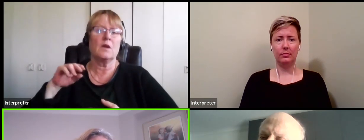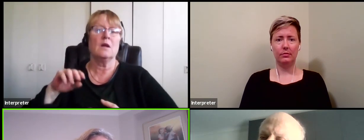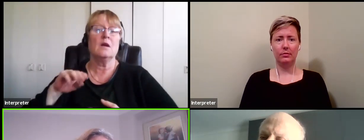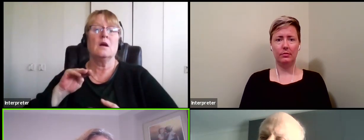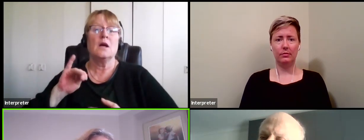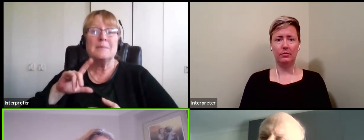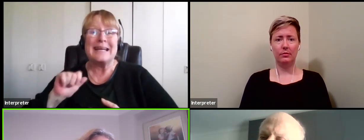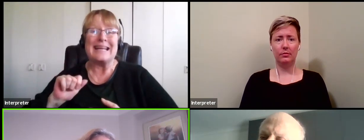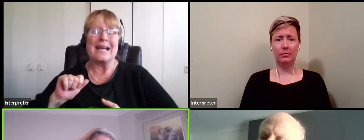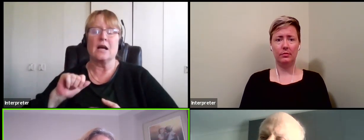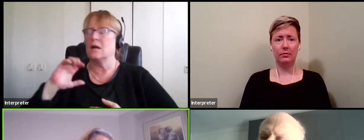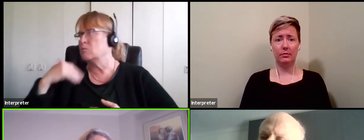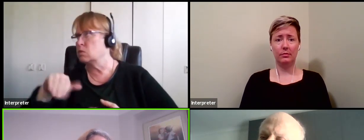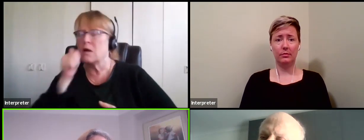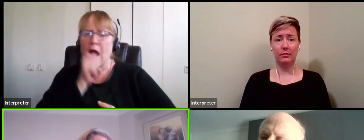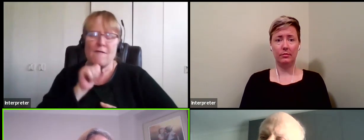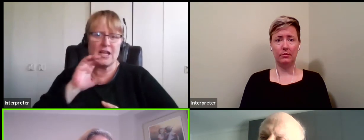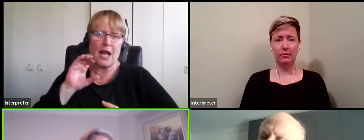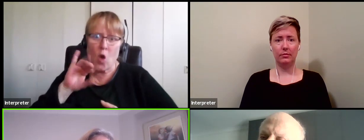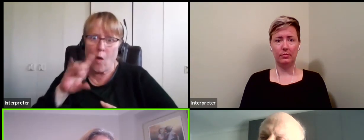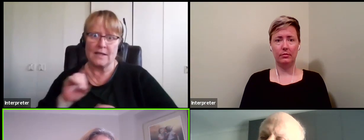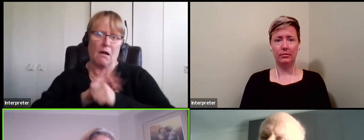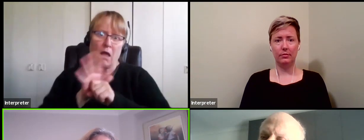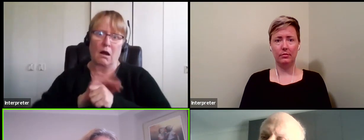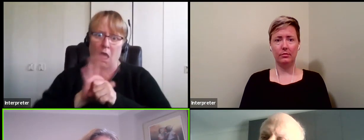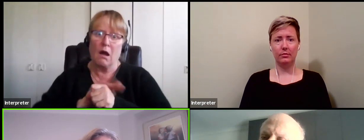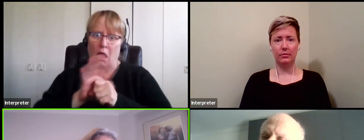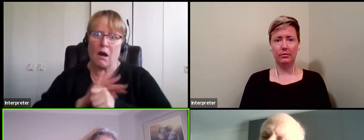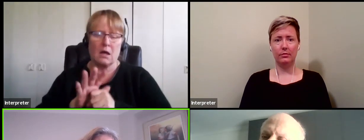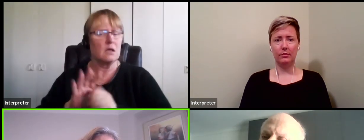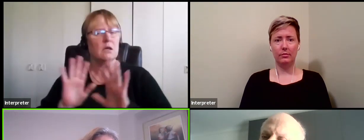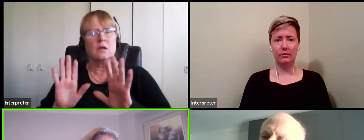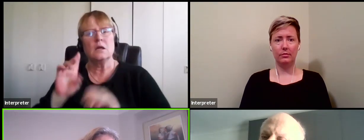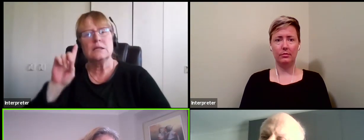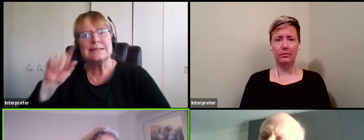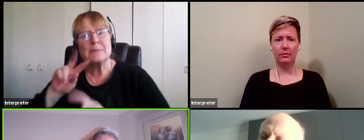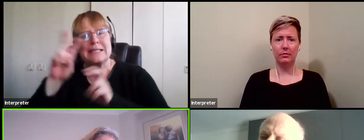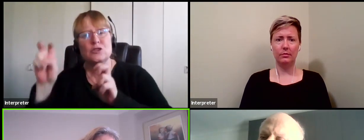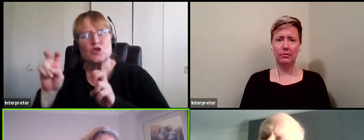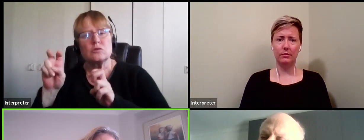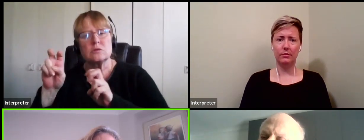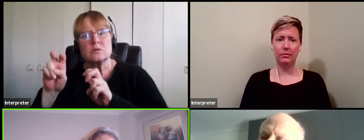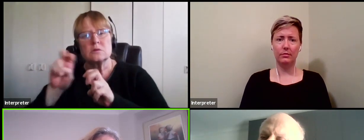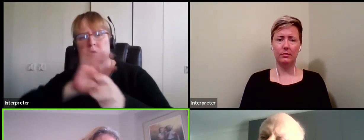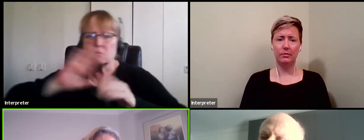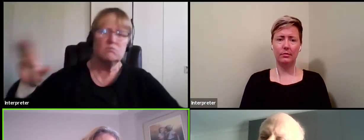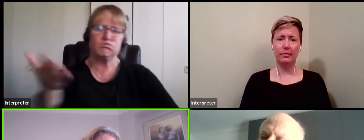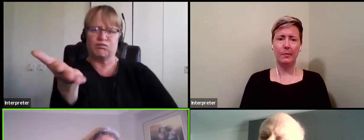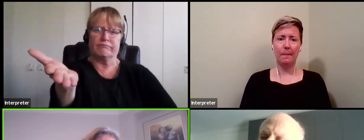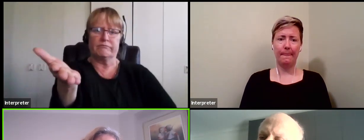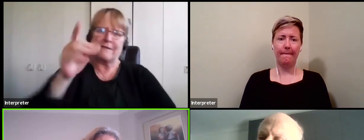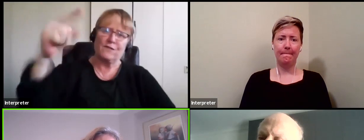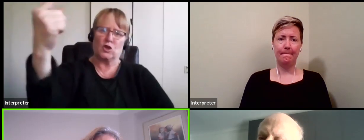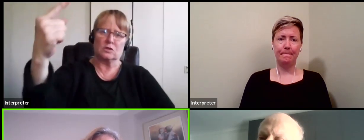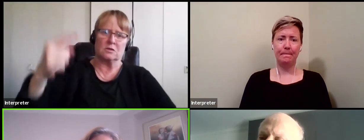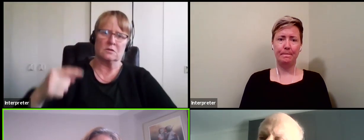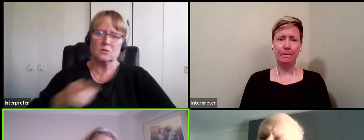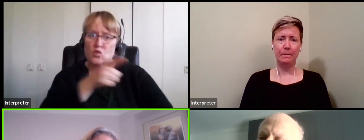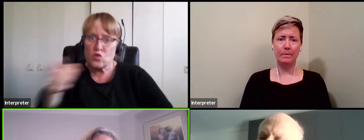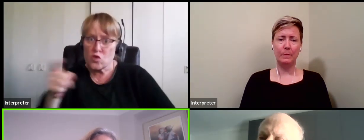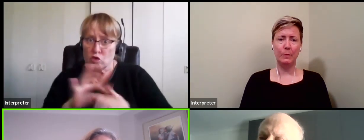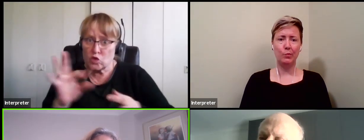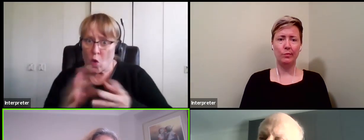the COVID-19 crisis, but these disability issues deserve much more coverage than they're getting. Your stories will get their attention.